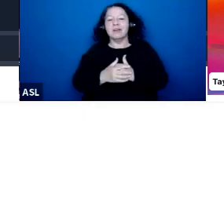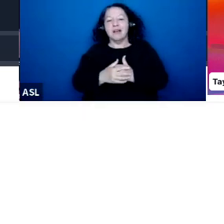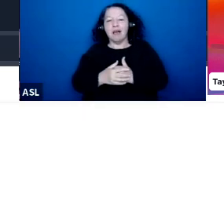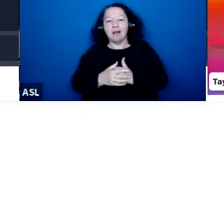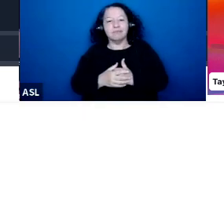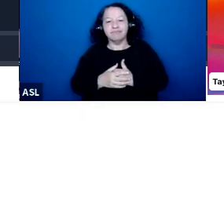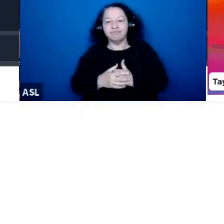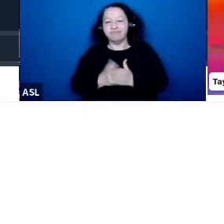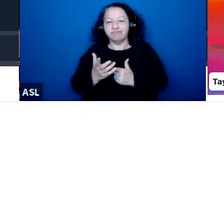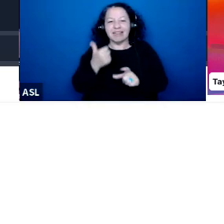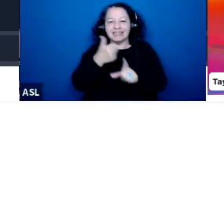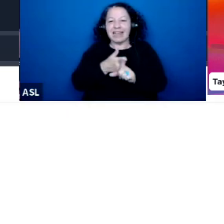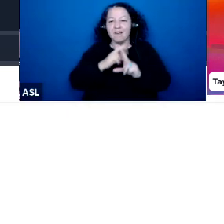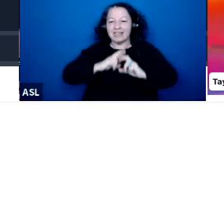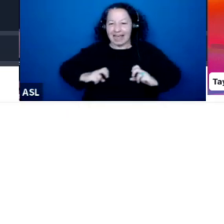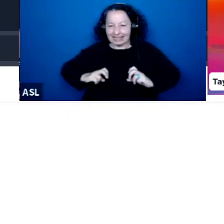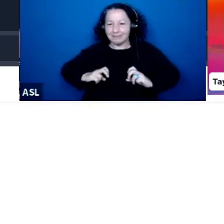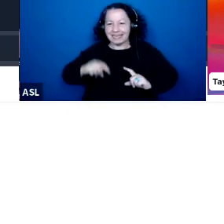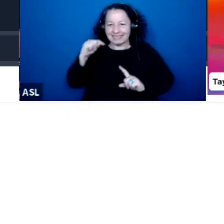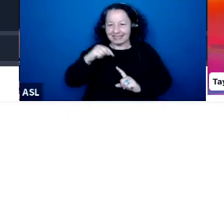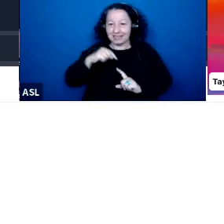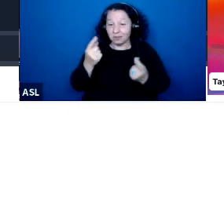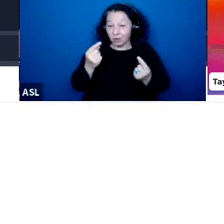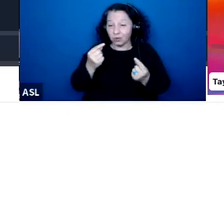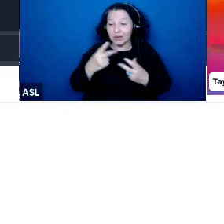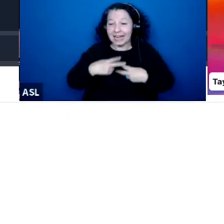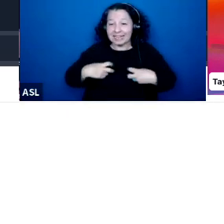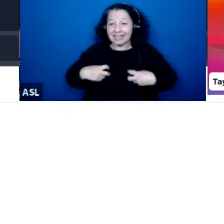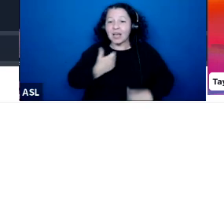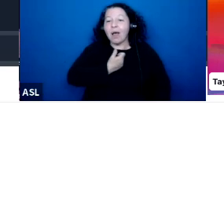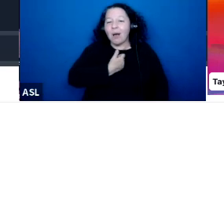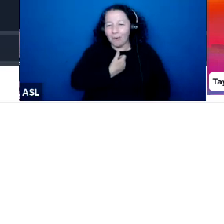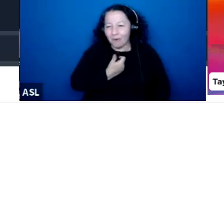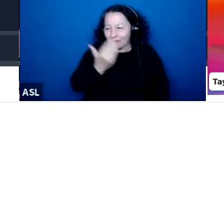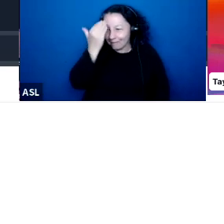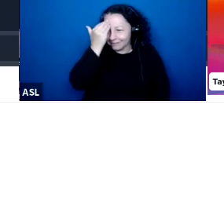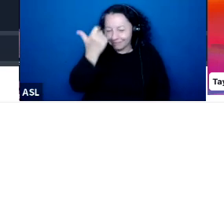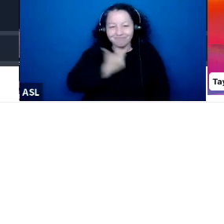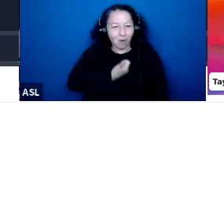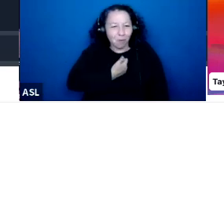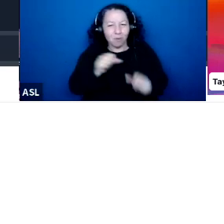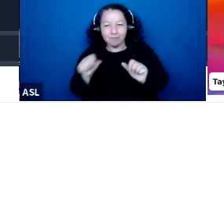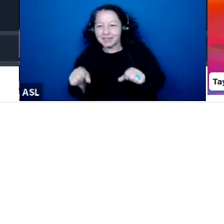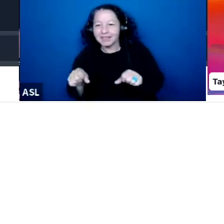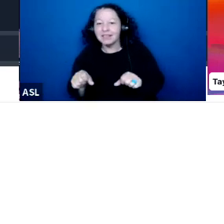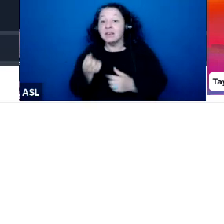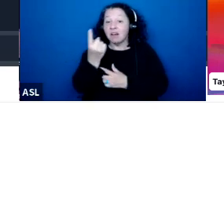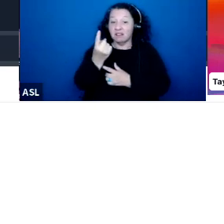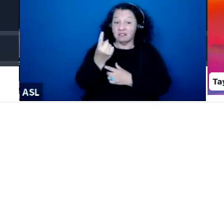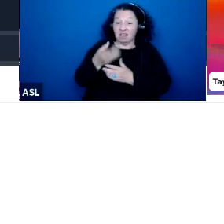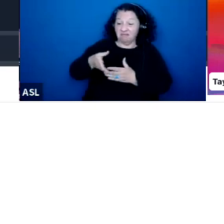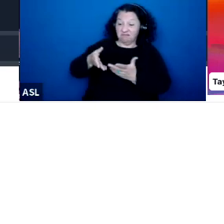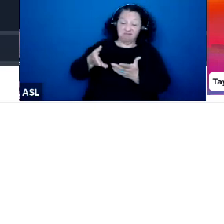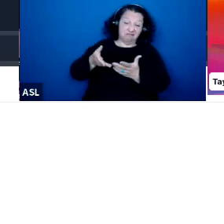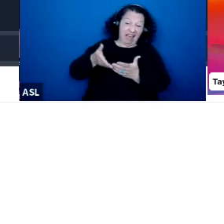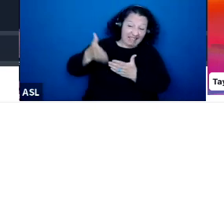in, um, is this self-assessment, right? So we're assessing our own knowledge and our own ability, but